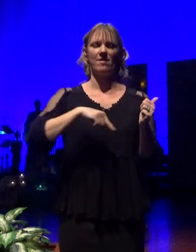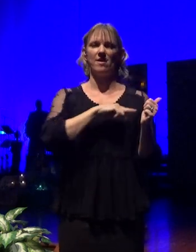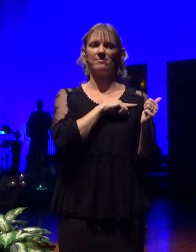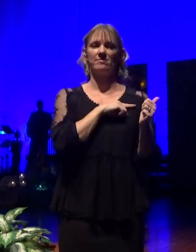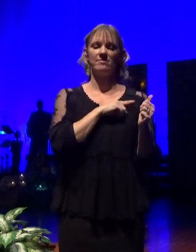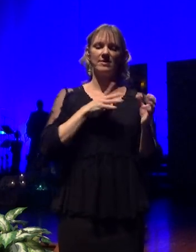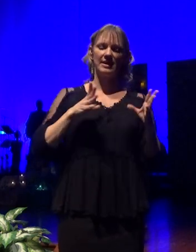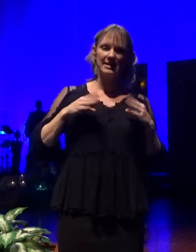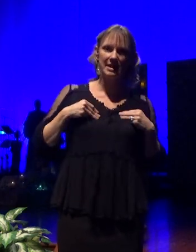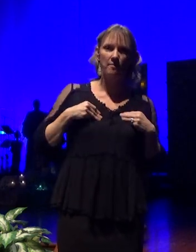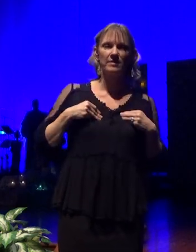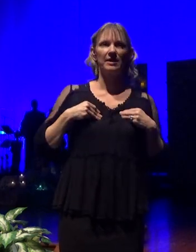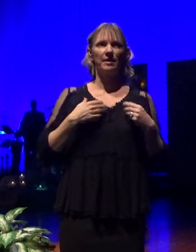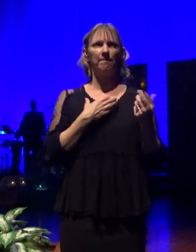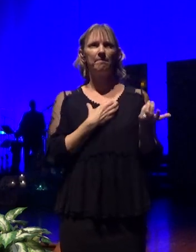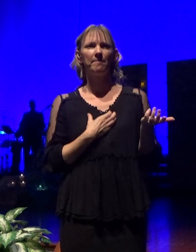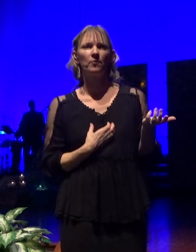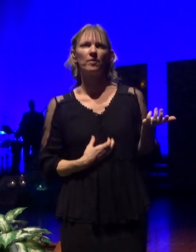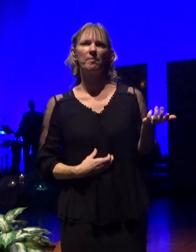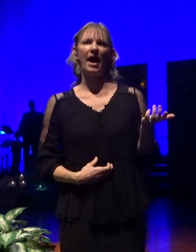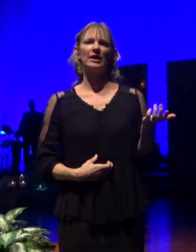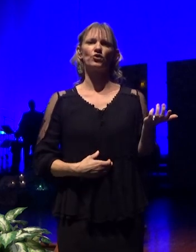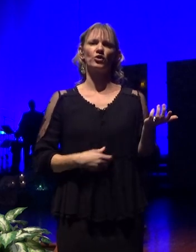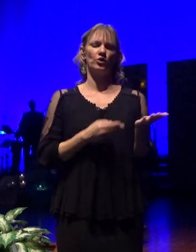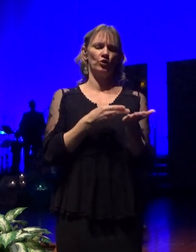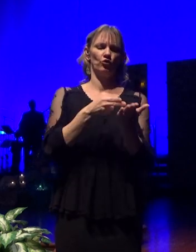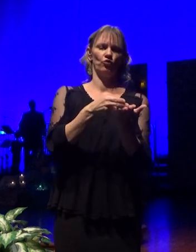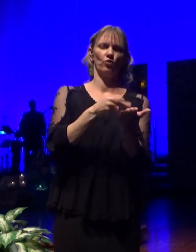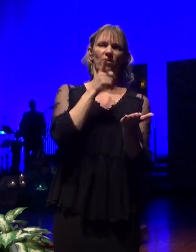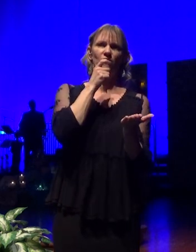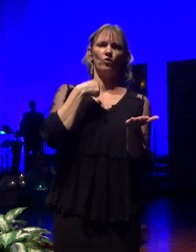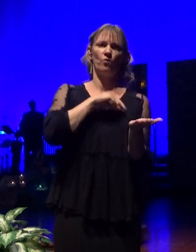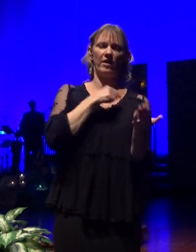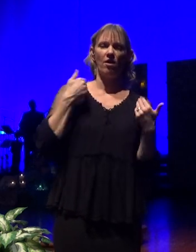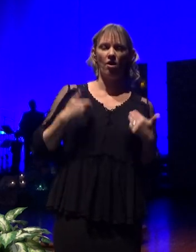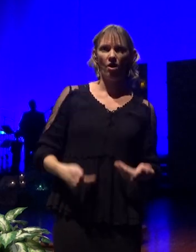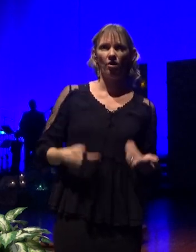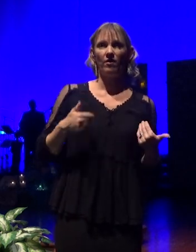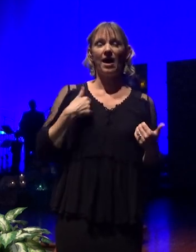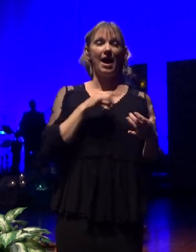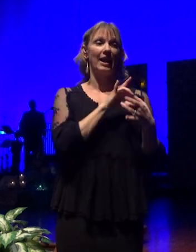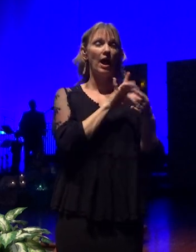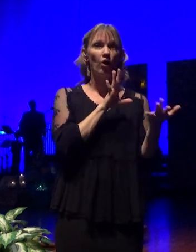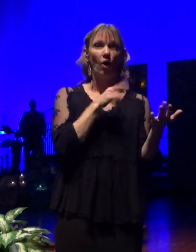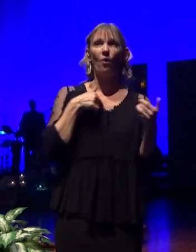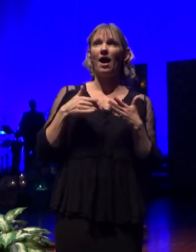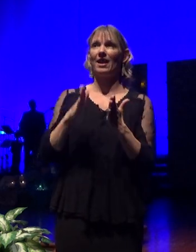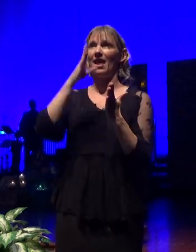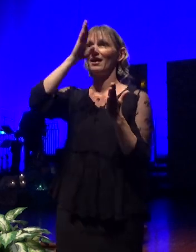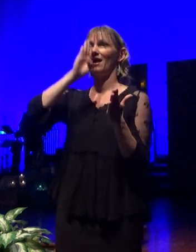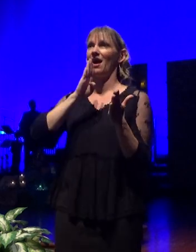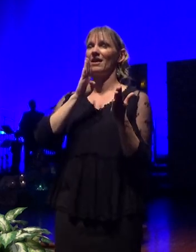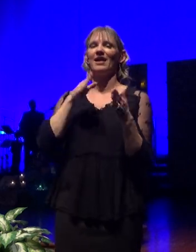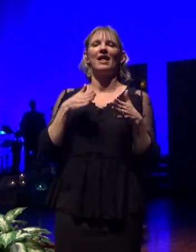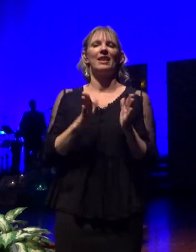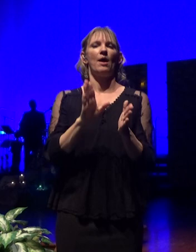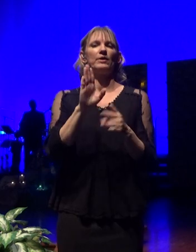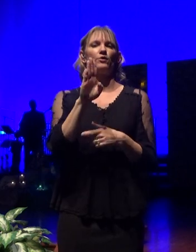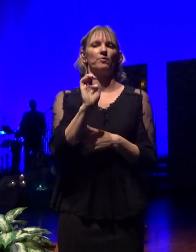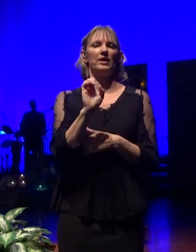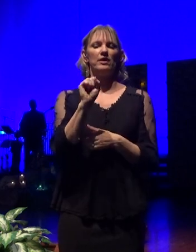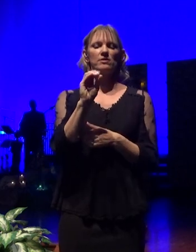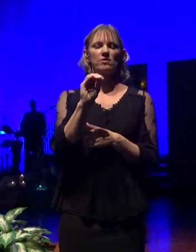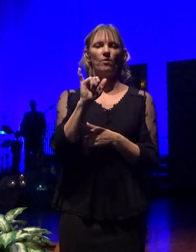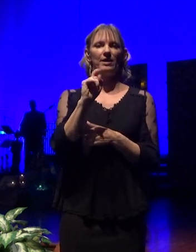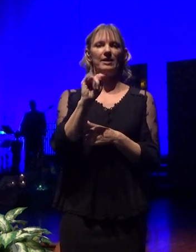accepting passionately the truth of who we are. I let go, I let God, and I simply let it be. And so